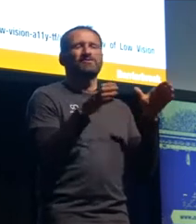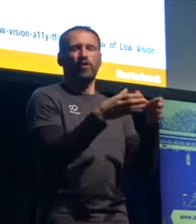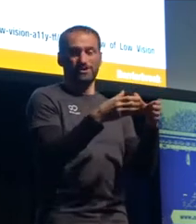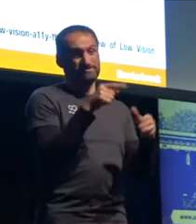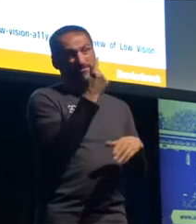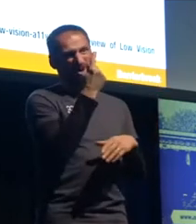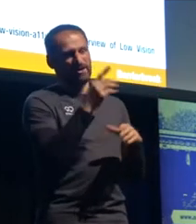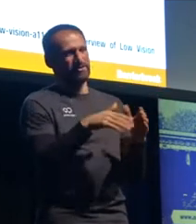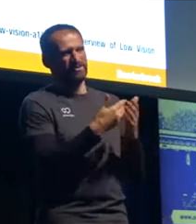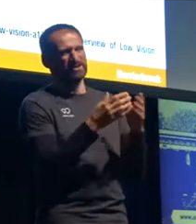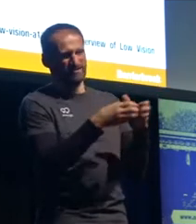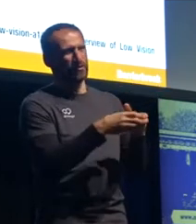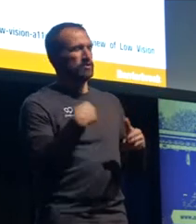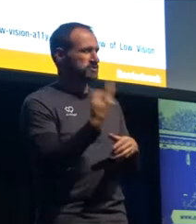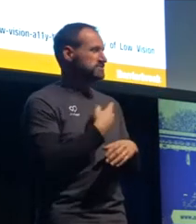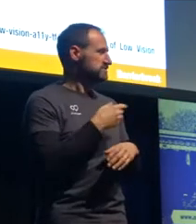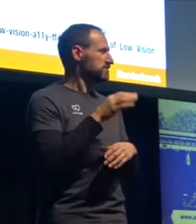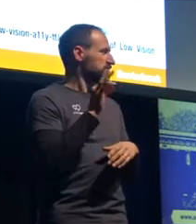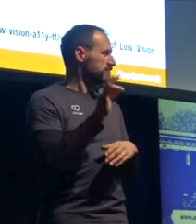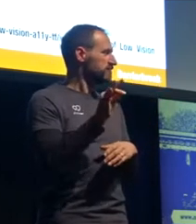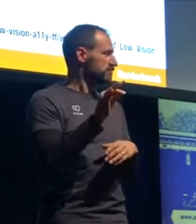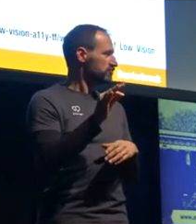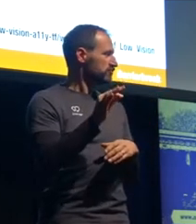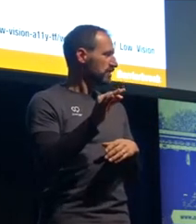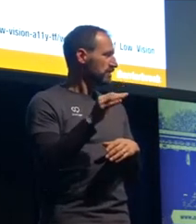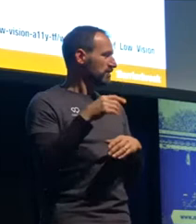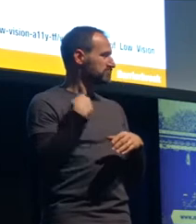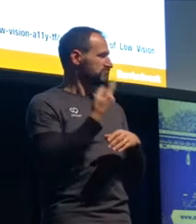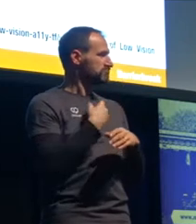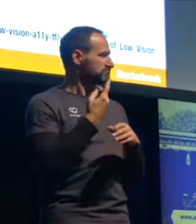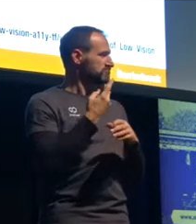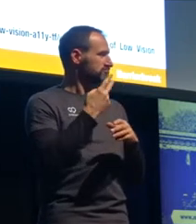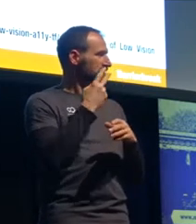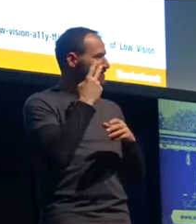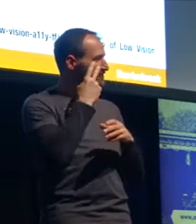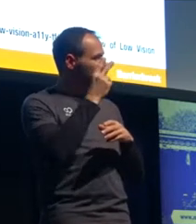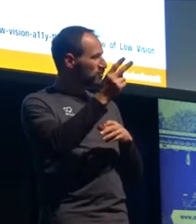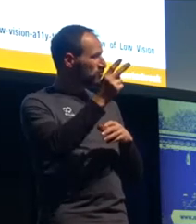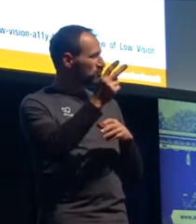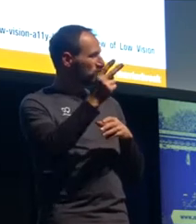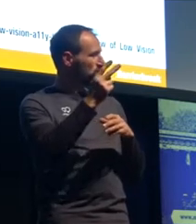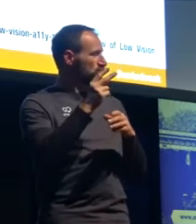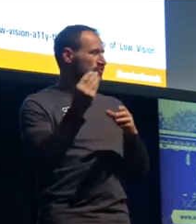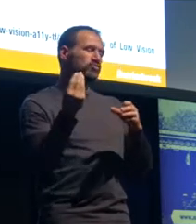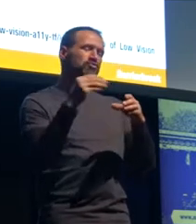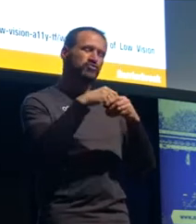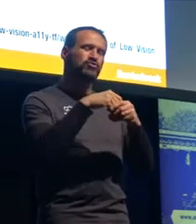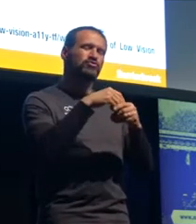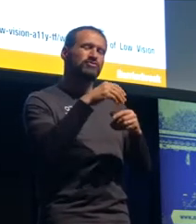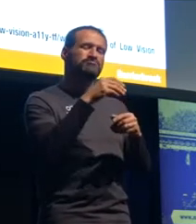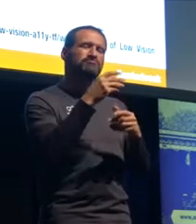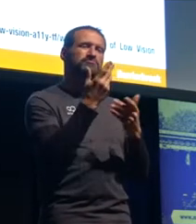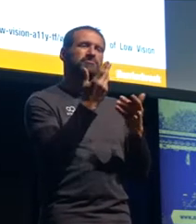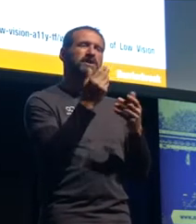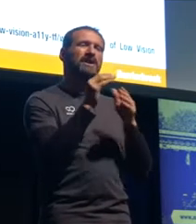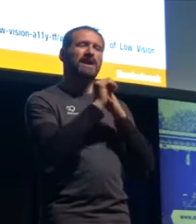for the new WCAG guidelines, they have a very nice overview of low vision. And one of the things that they mention is that the user will